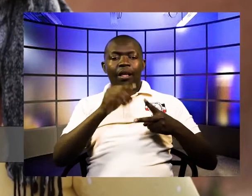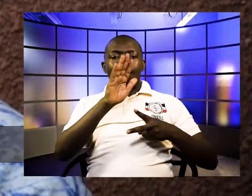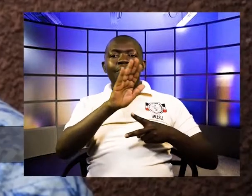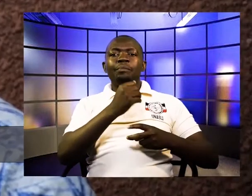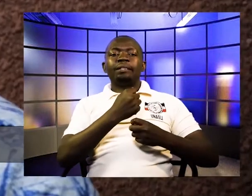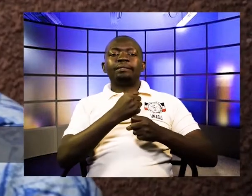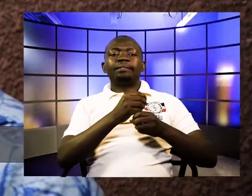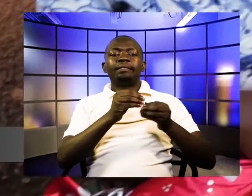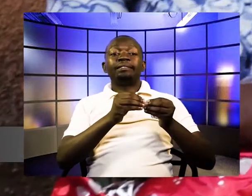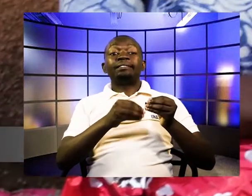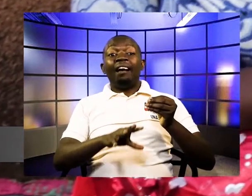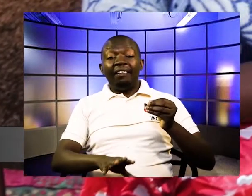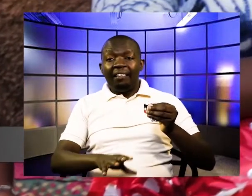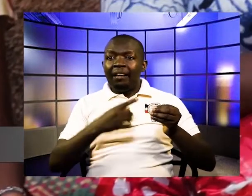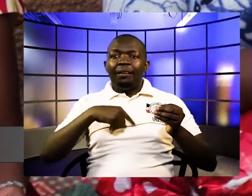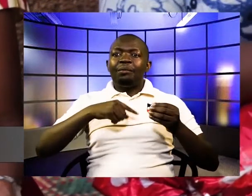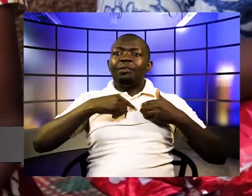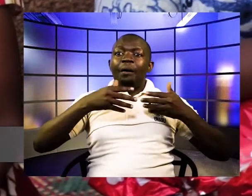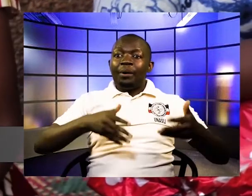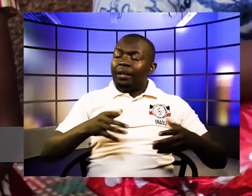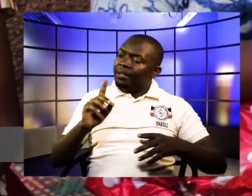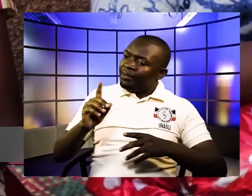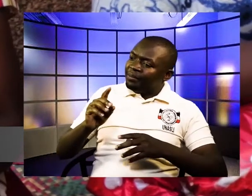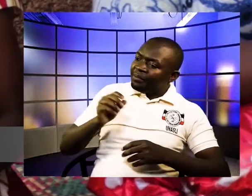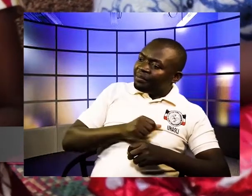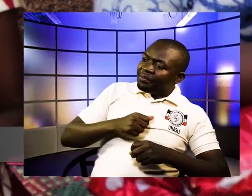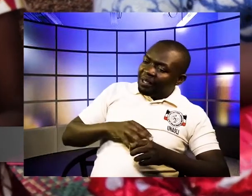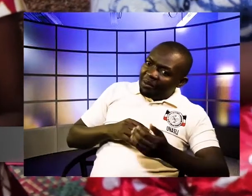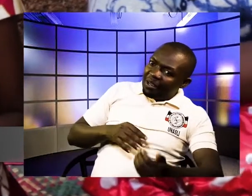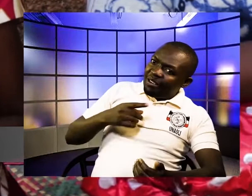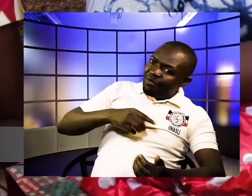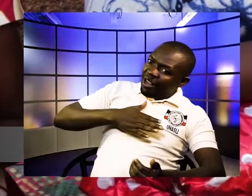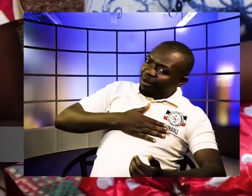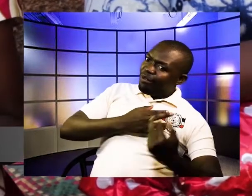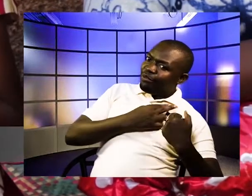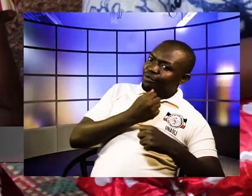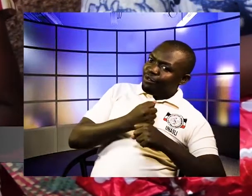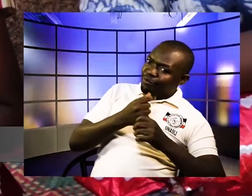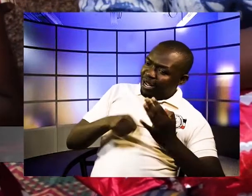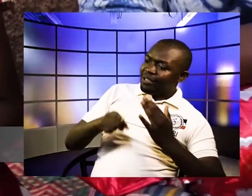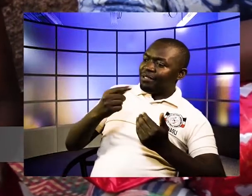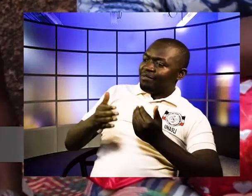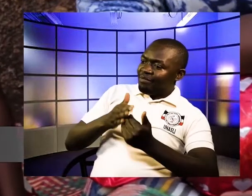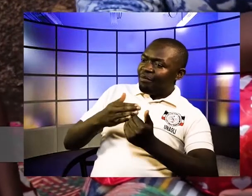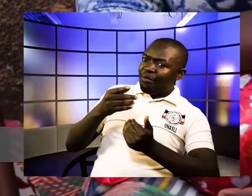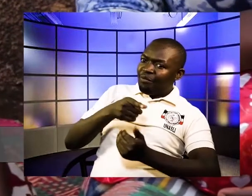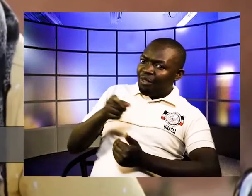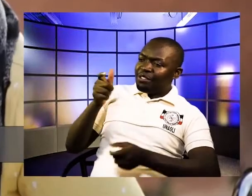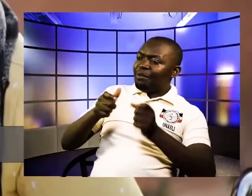Mami Lucky. Omulimu gwaffe. Tulwanirira eddembe lya abo abaliko obulemu.